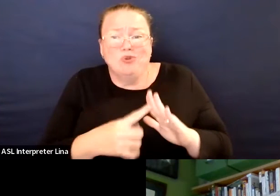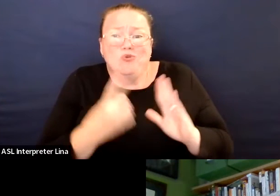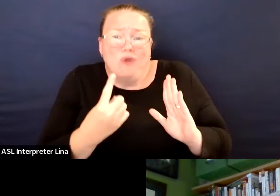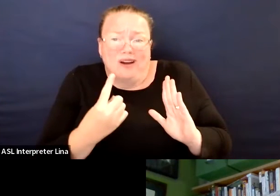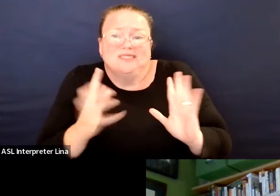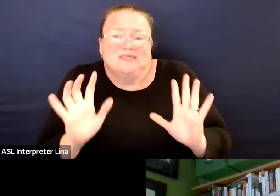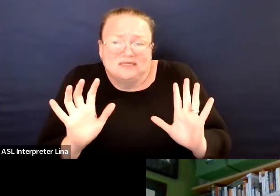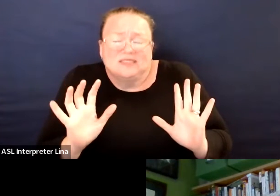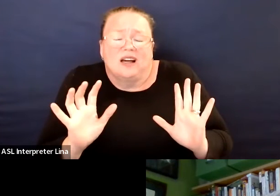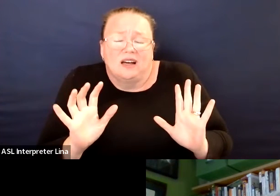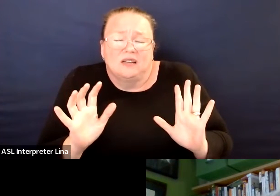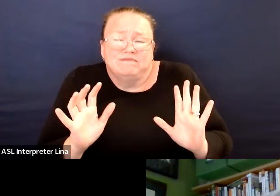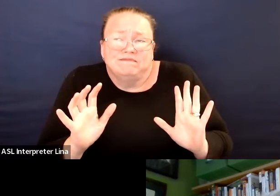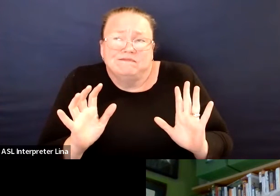of